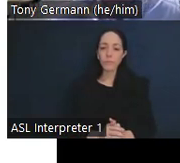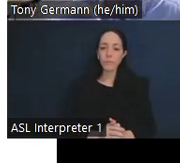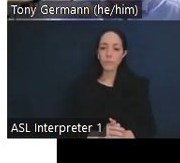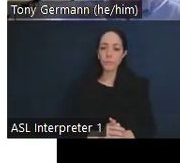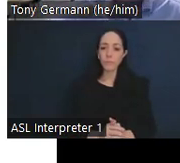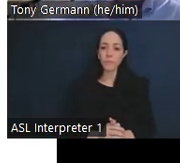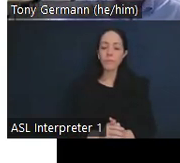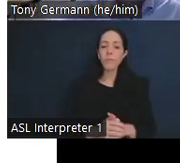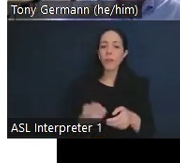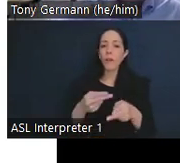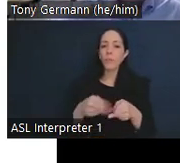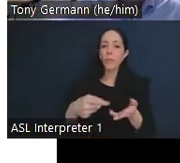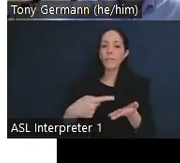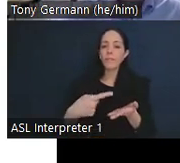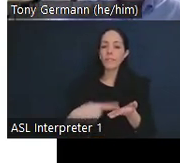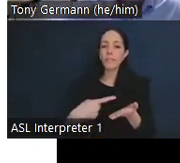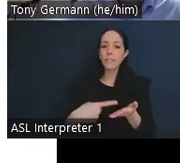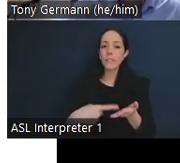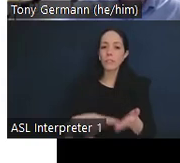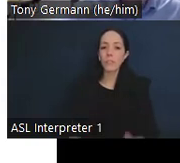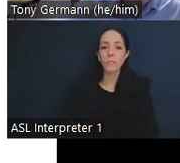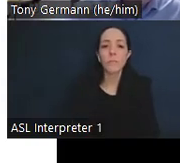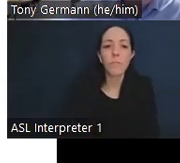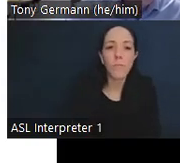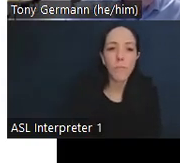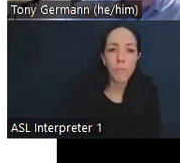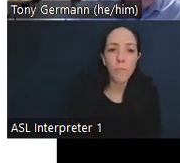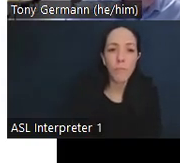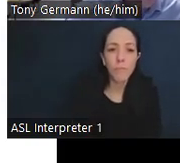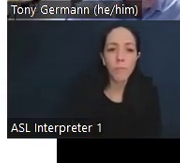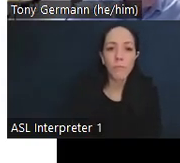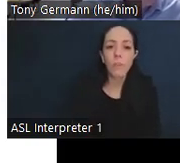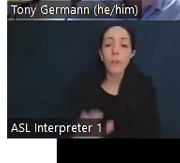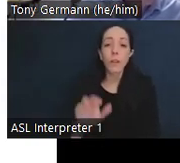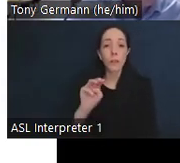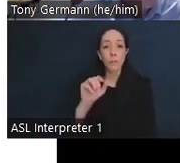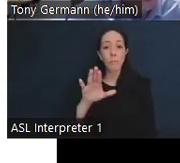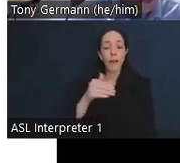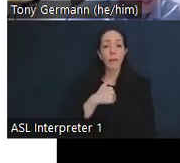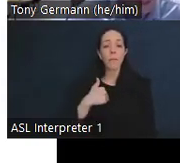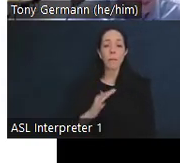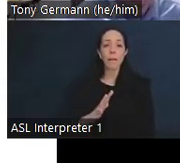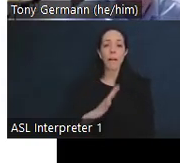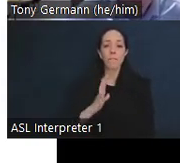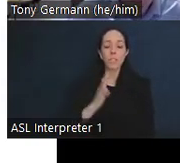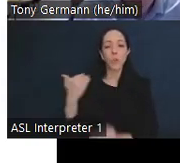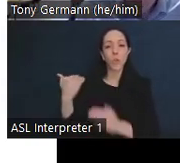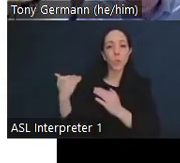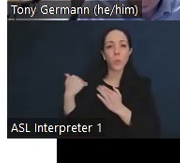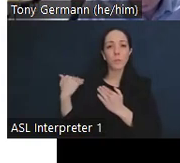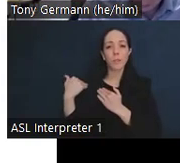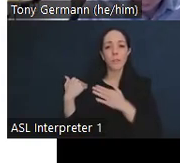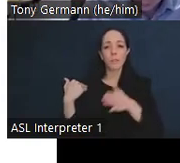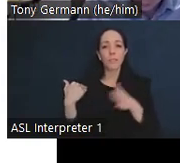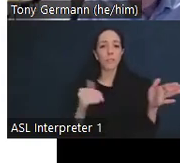brief discussion on what comprises official duties for MAC members. I'll ask Sarah to share a brief presentation, and I